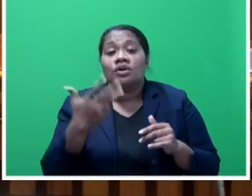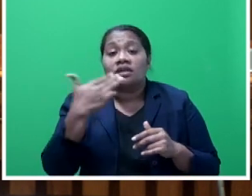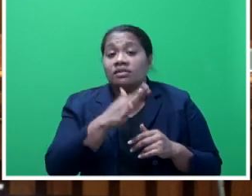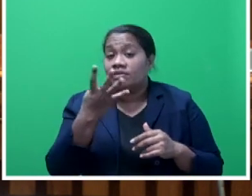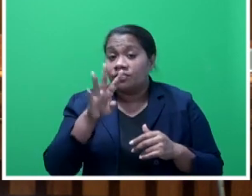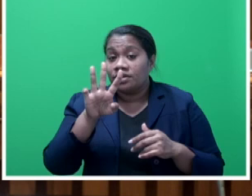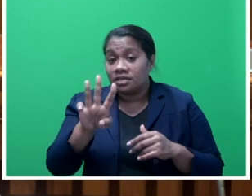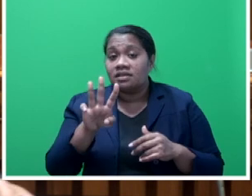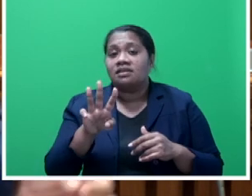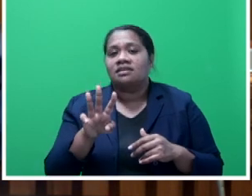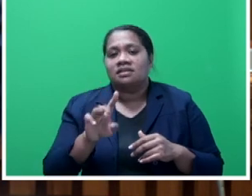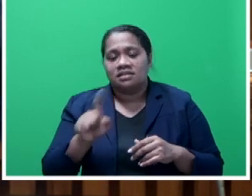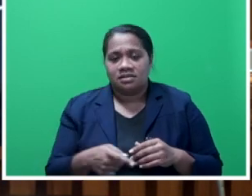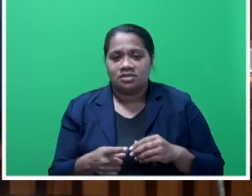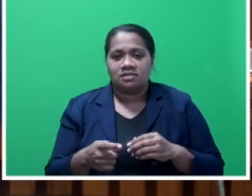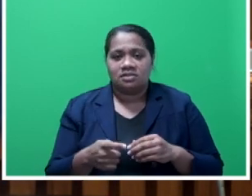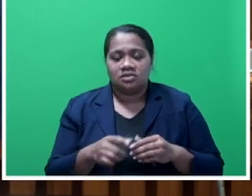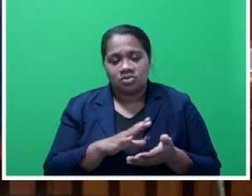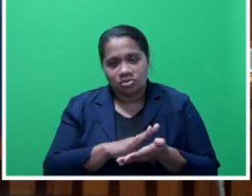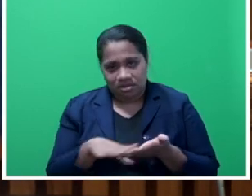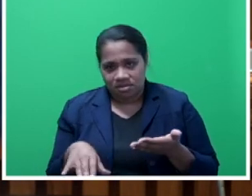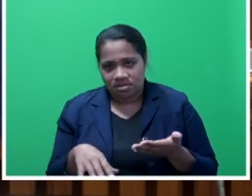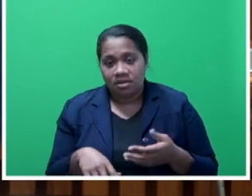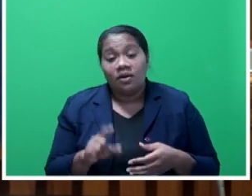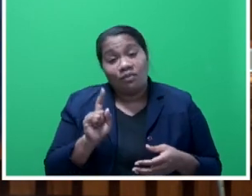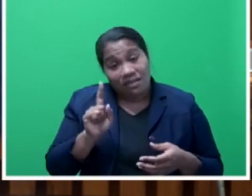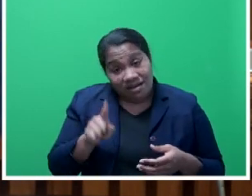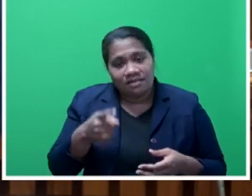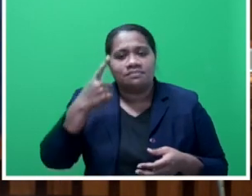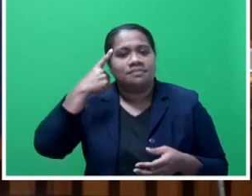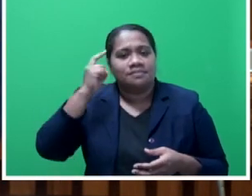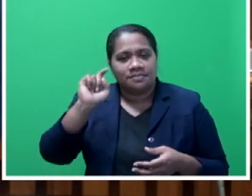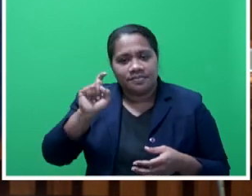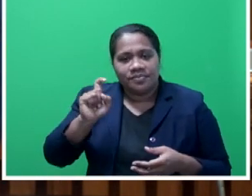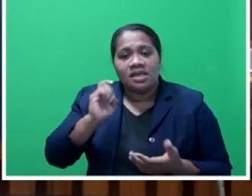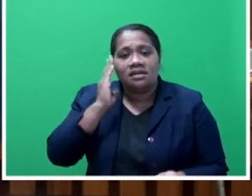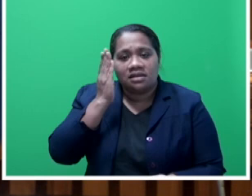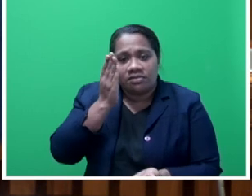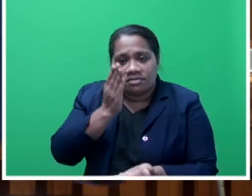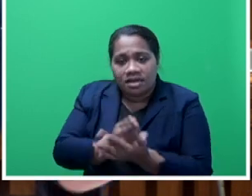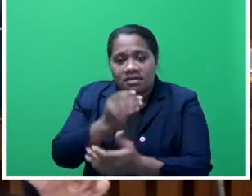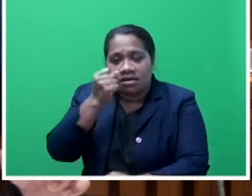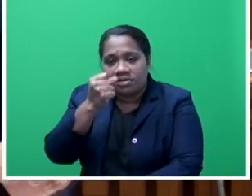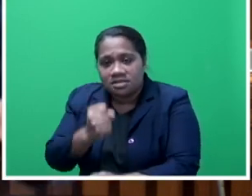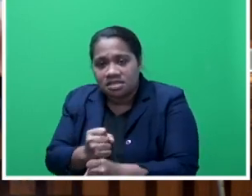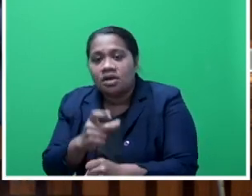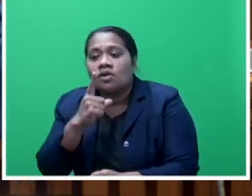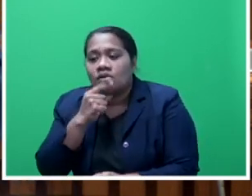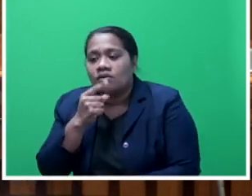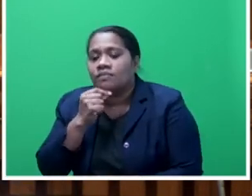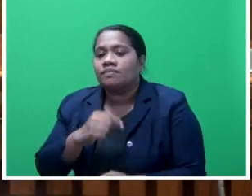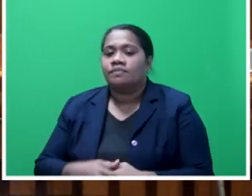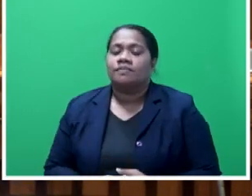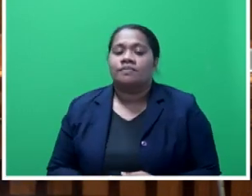$943,000, Mr. Speaker, sir. That is what we call the direct guaranteed loans. And, Mr. Speaker, sir, as